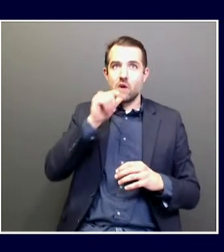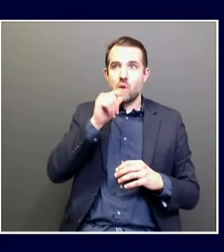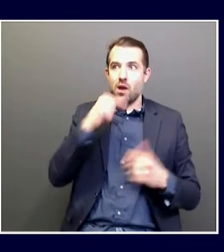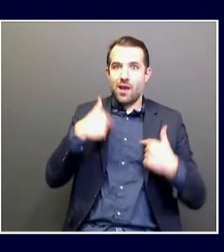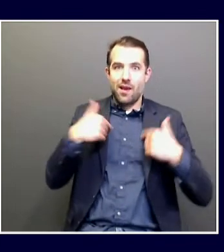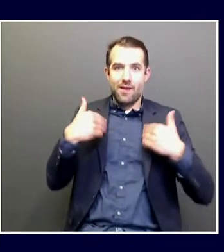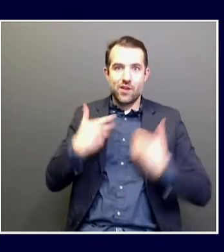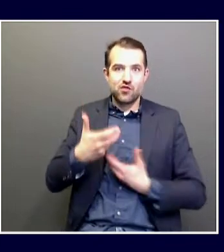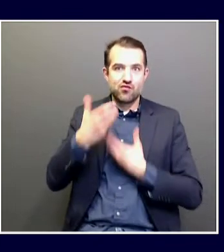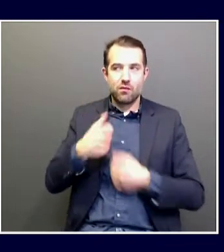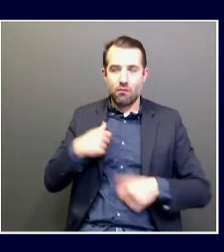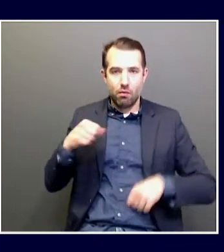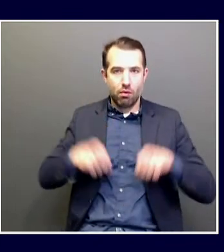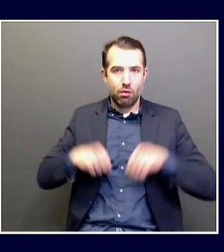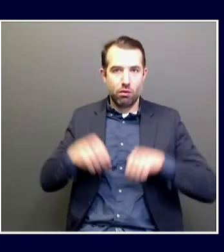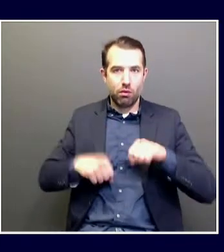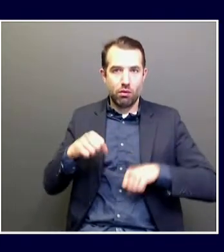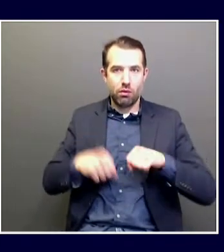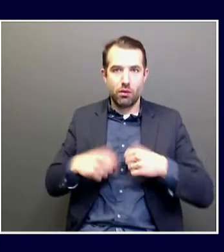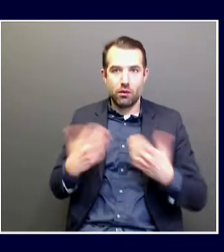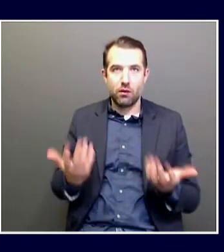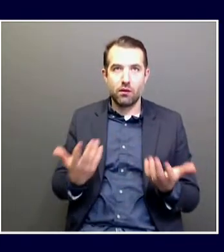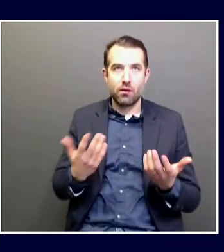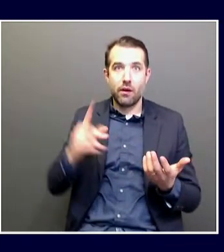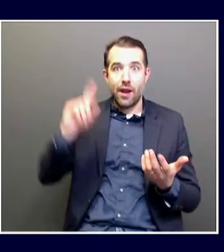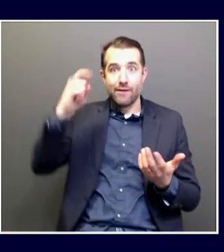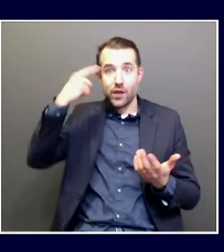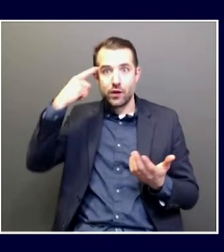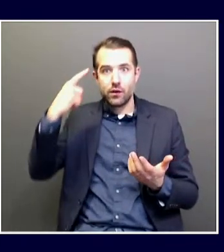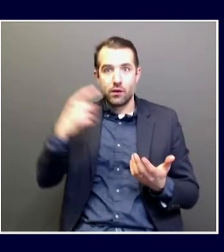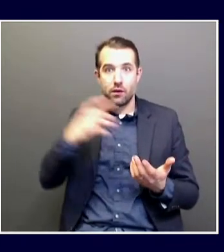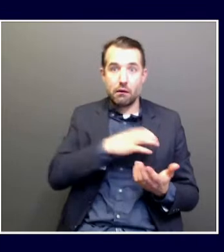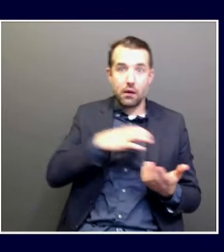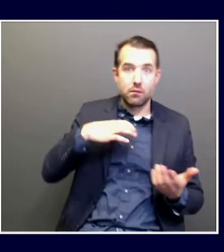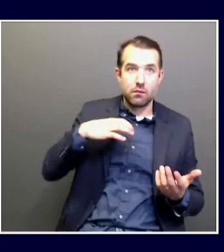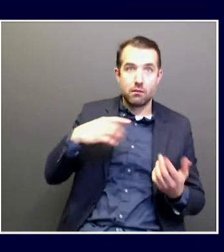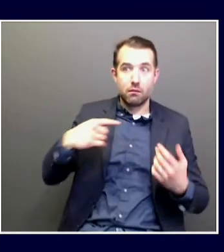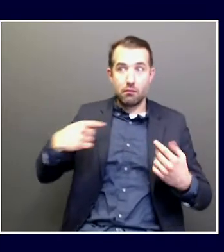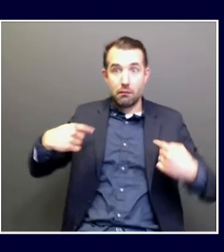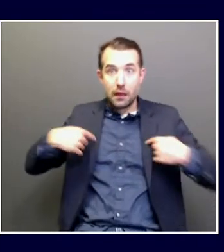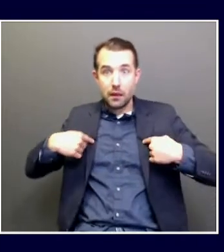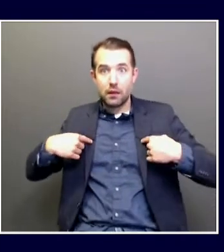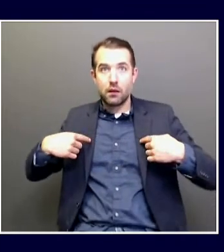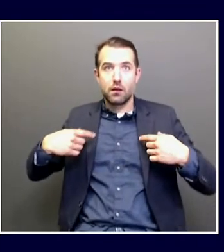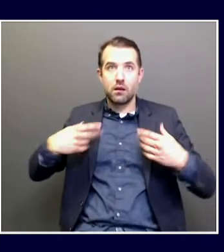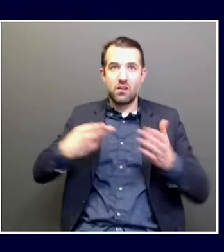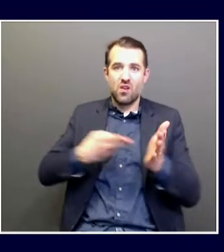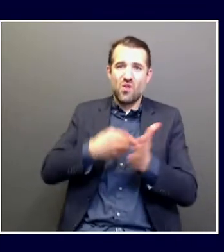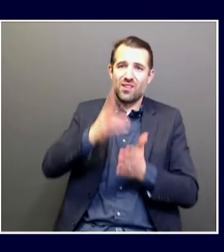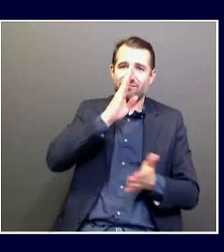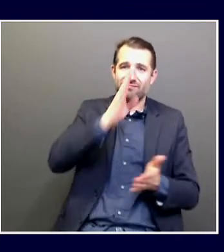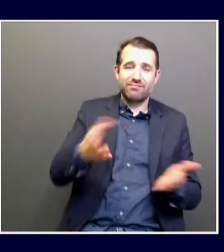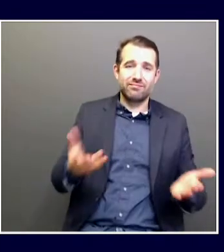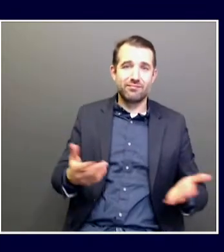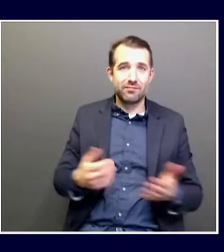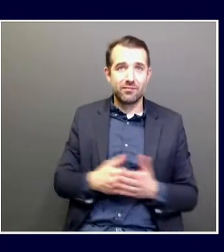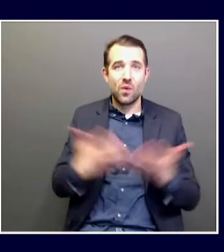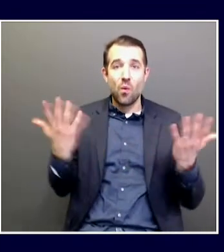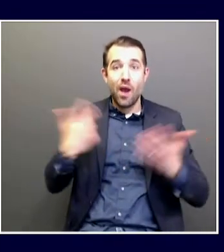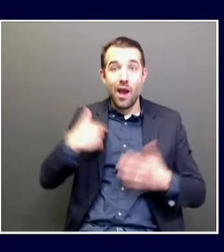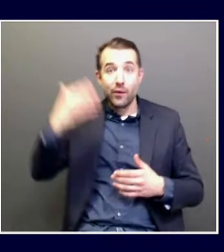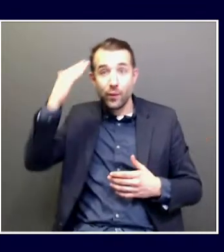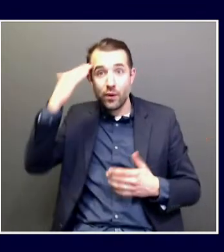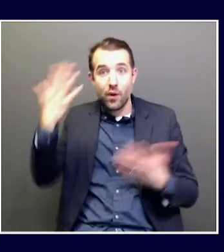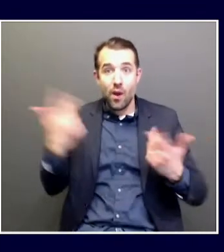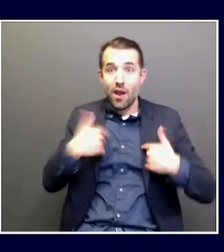to talking about where we are and what we know and what we don't know and what's going well and what's not going well is to try to foster some degree